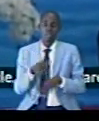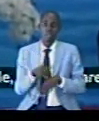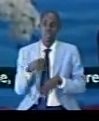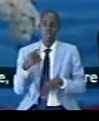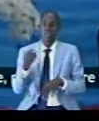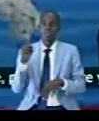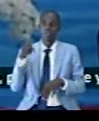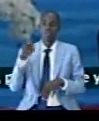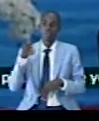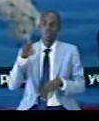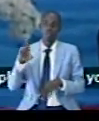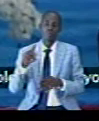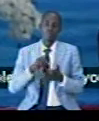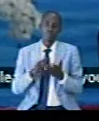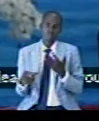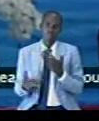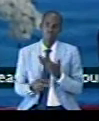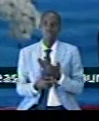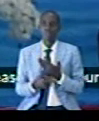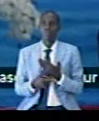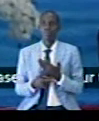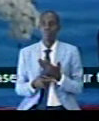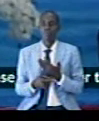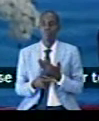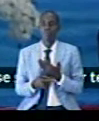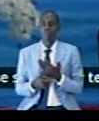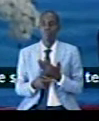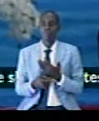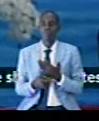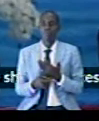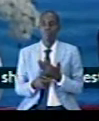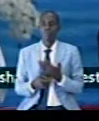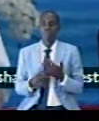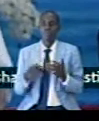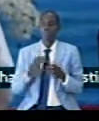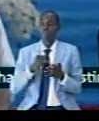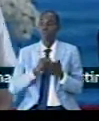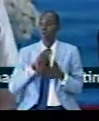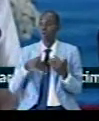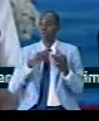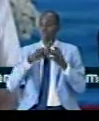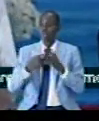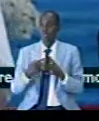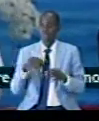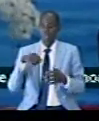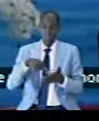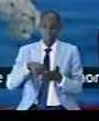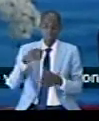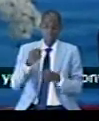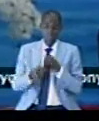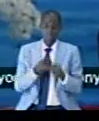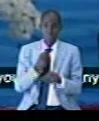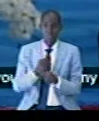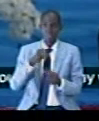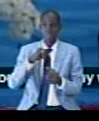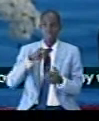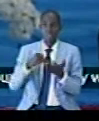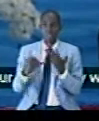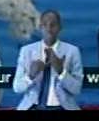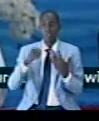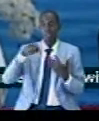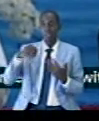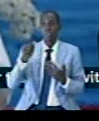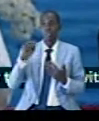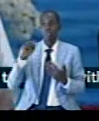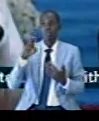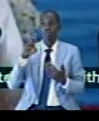Kumuyi. It all started by January this very year that I discovered I was having pains